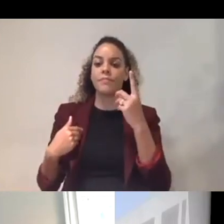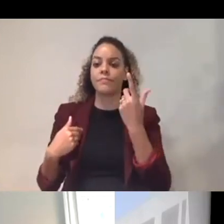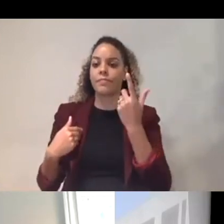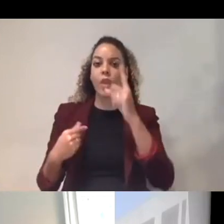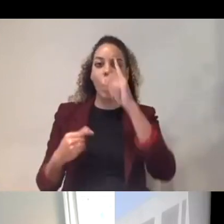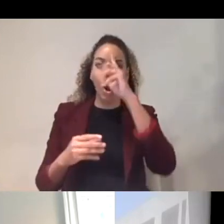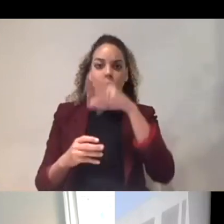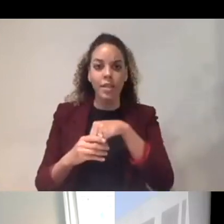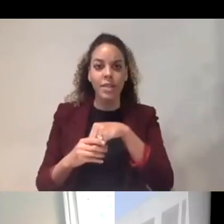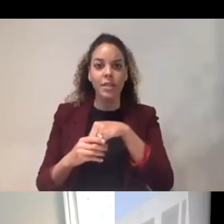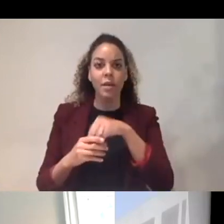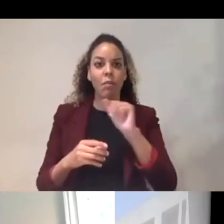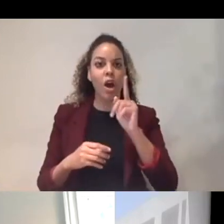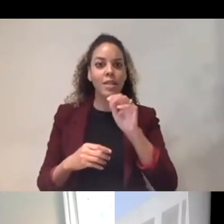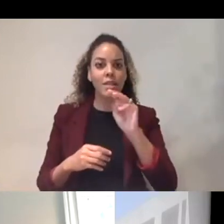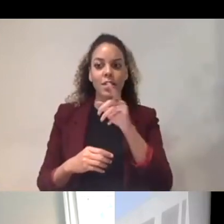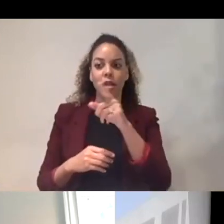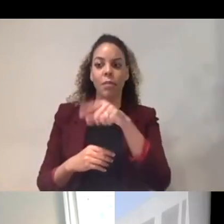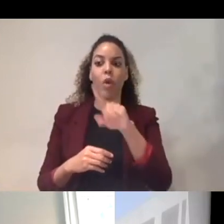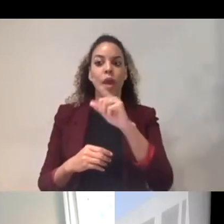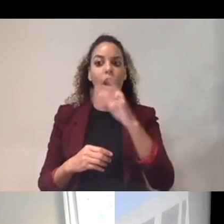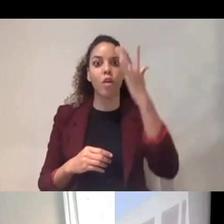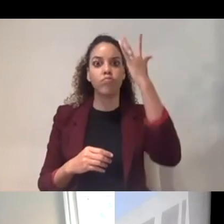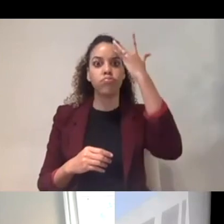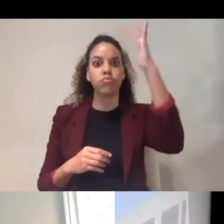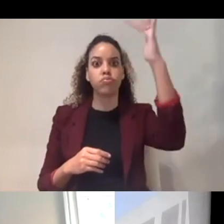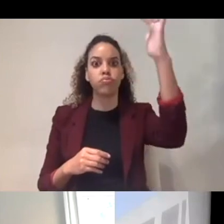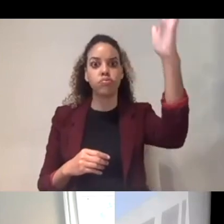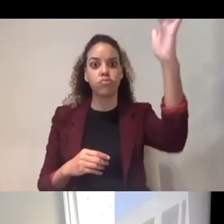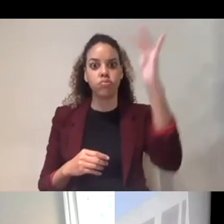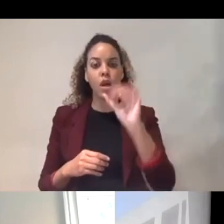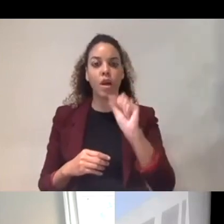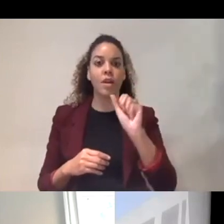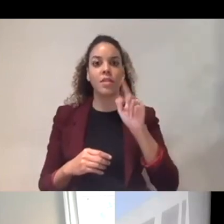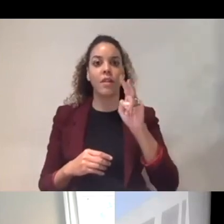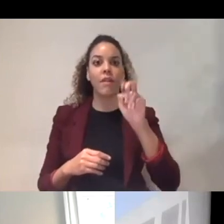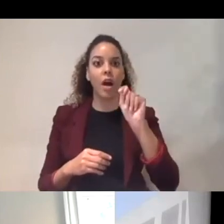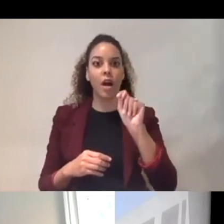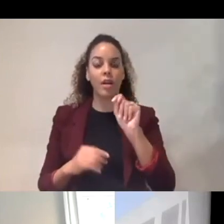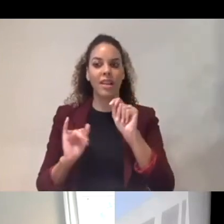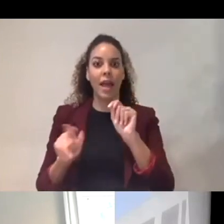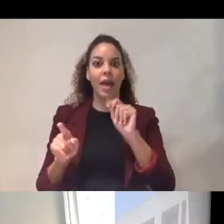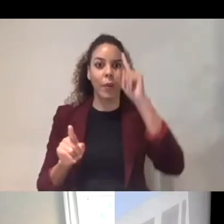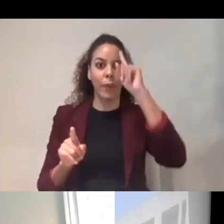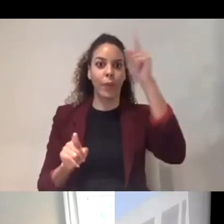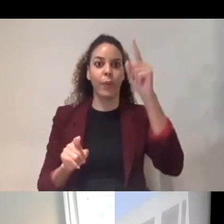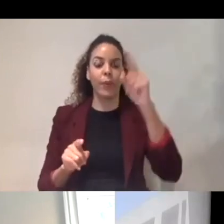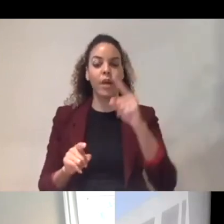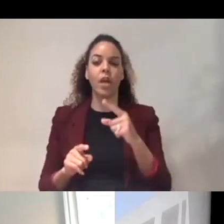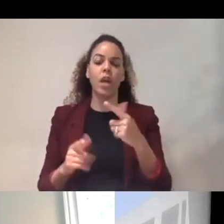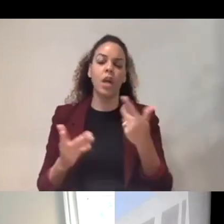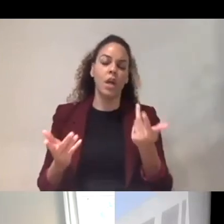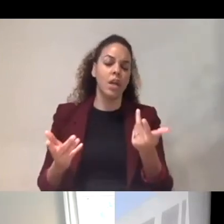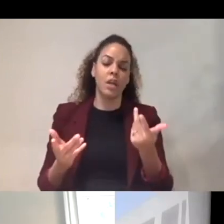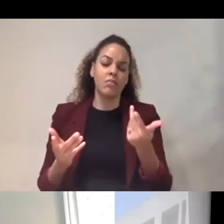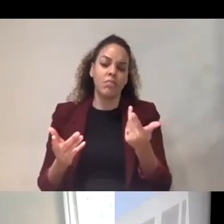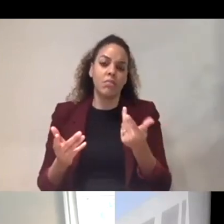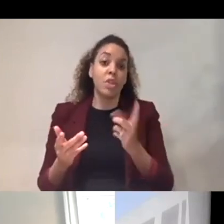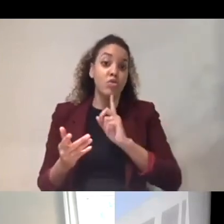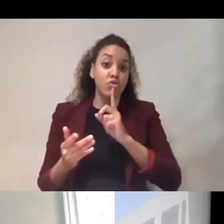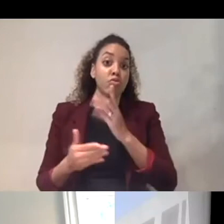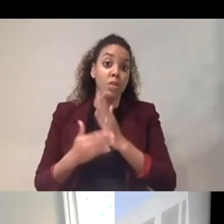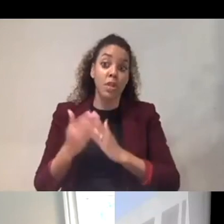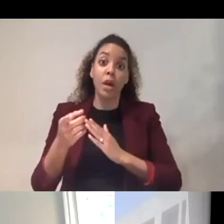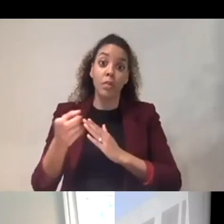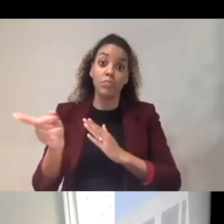is, that is true sometimes, but there's still, every person with autism is different, and not all of them are experts